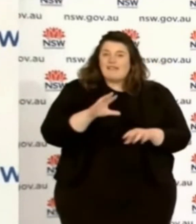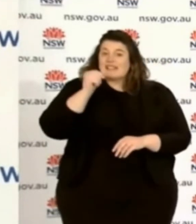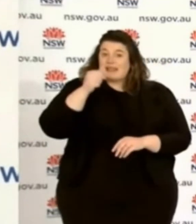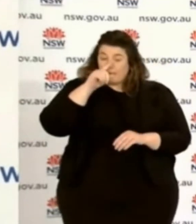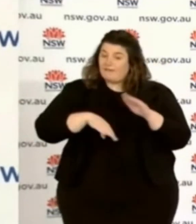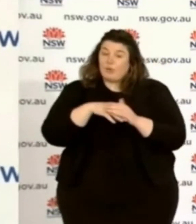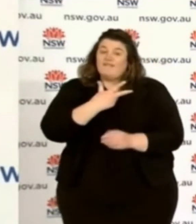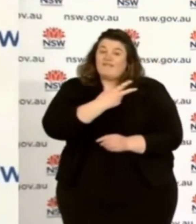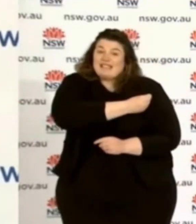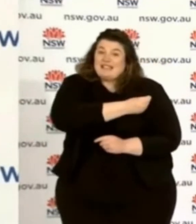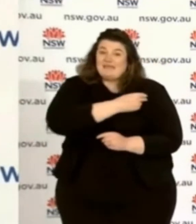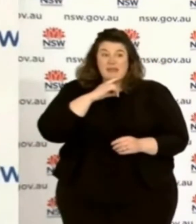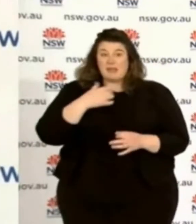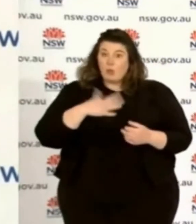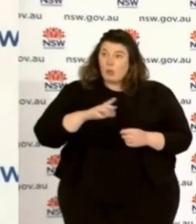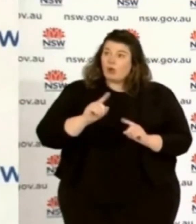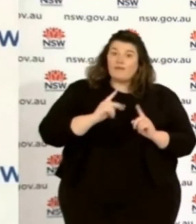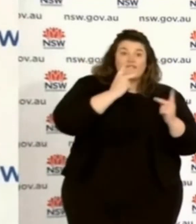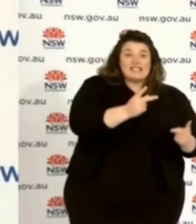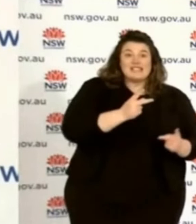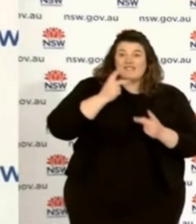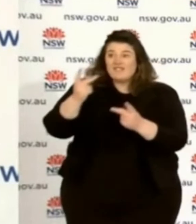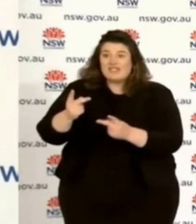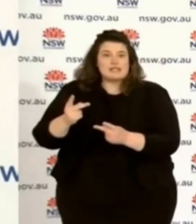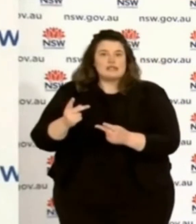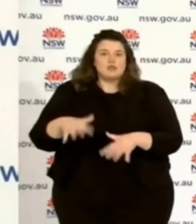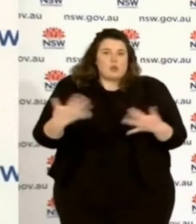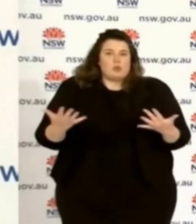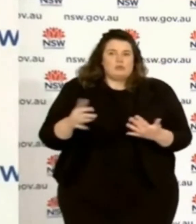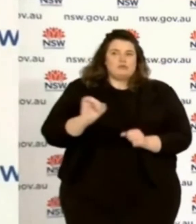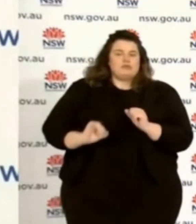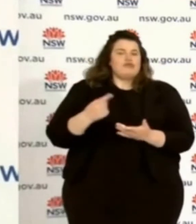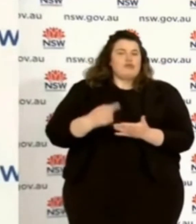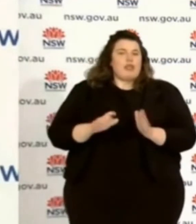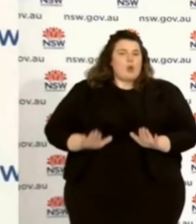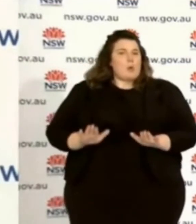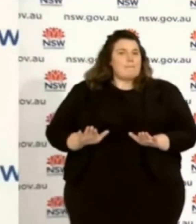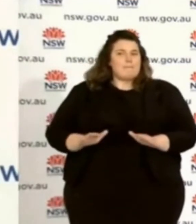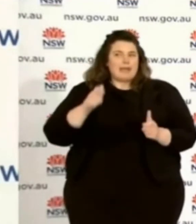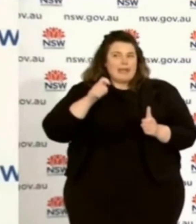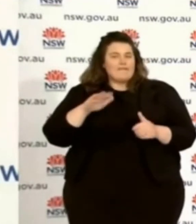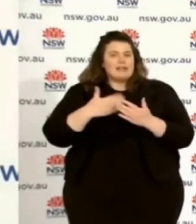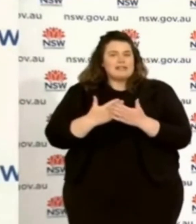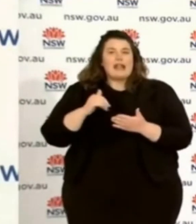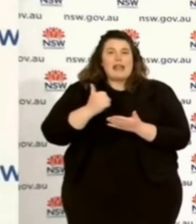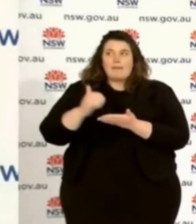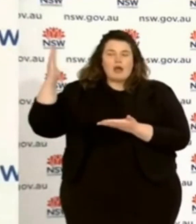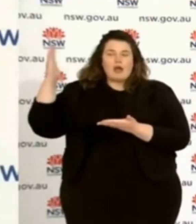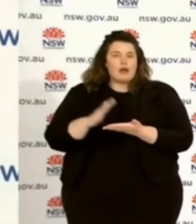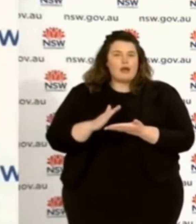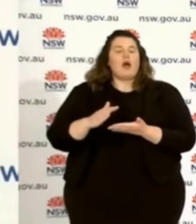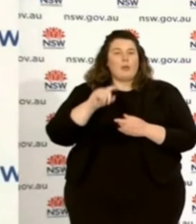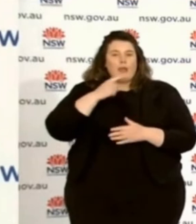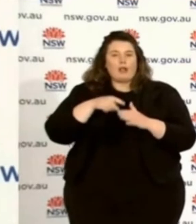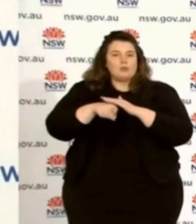fully vaccinated may not even feel comfortable participating in things at this level. I really want to stress the point that this is what government